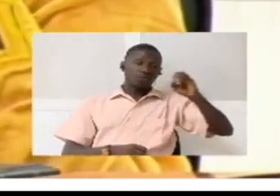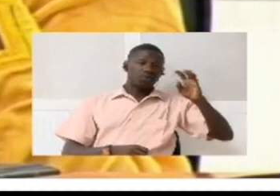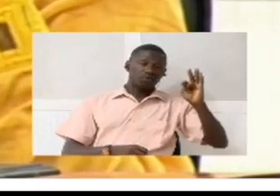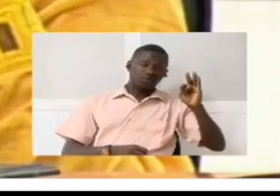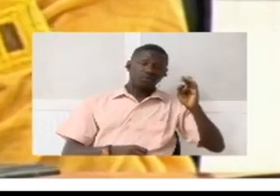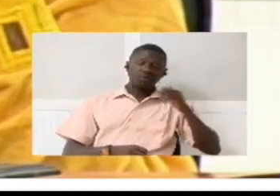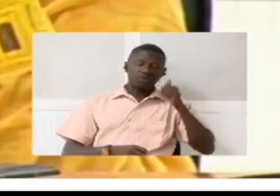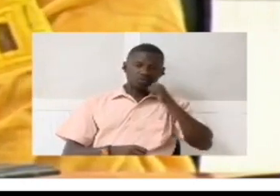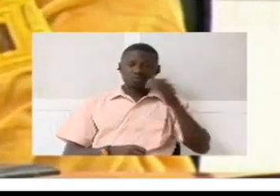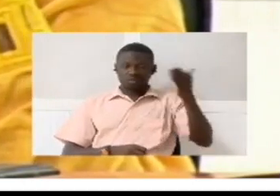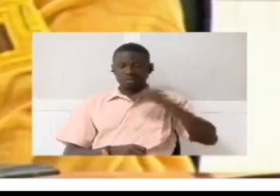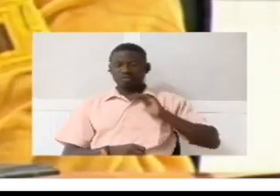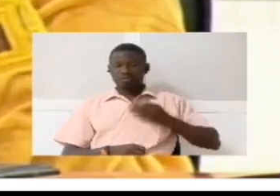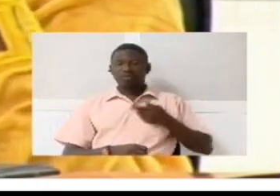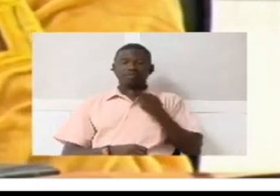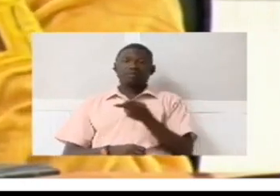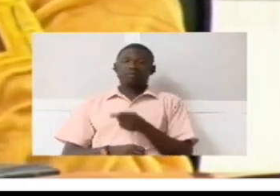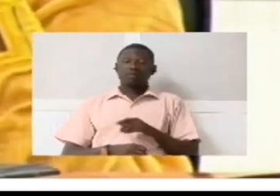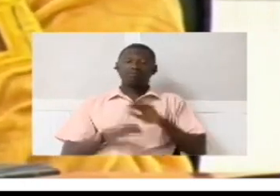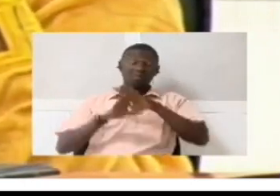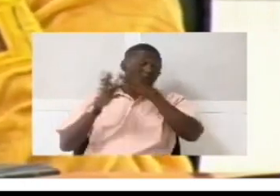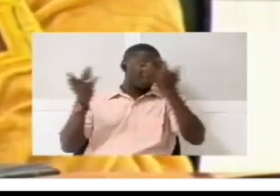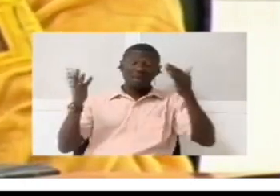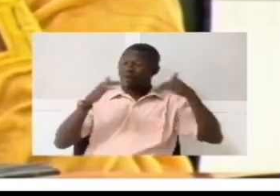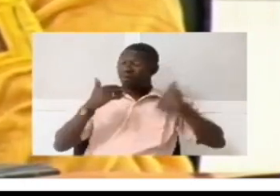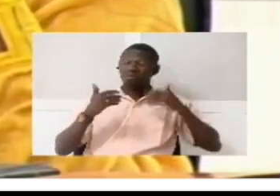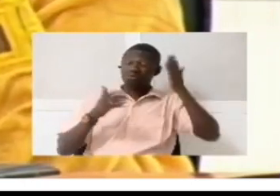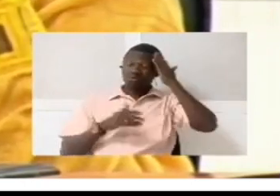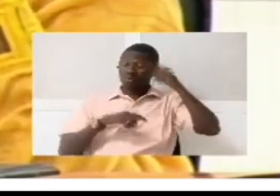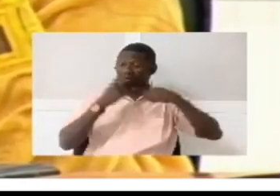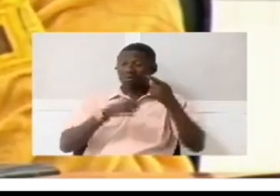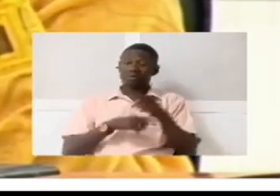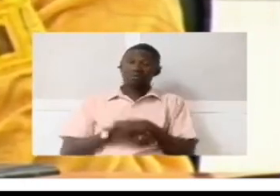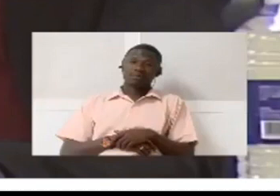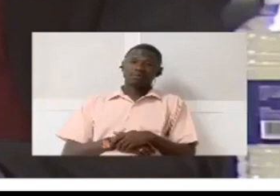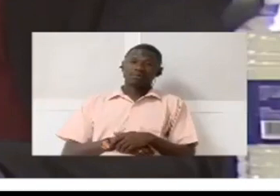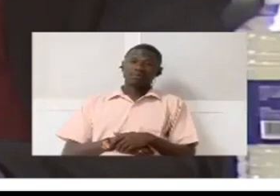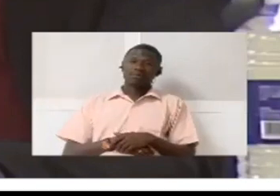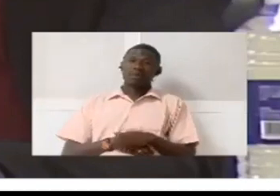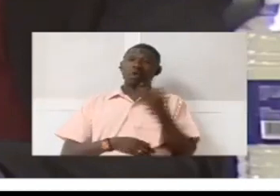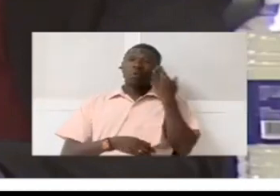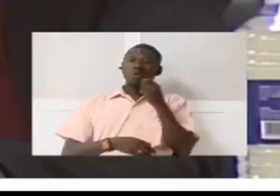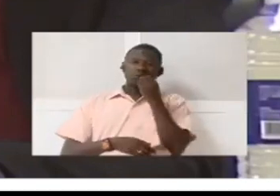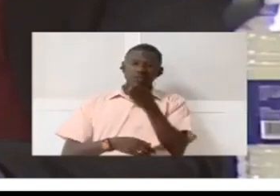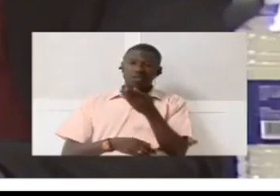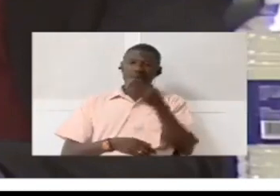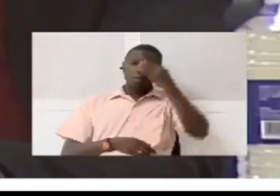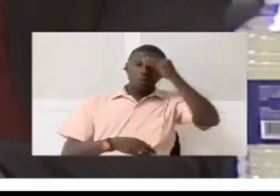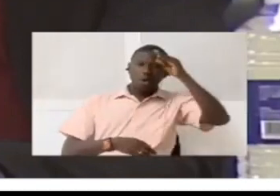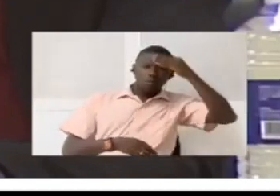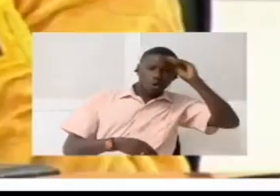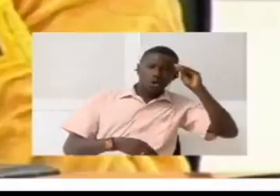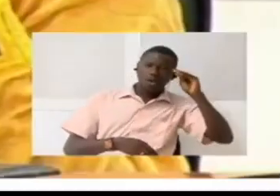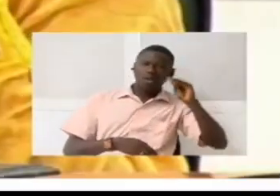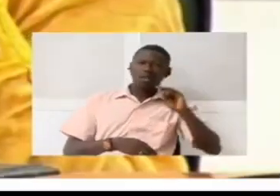at that one, many officers in the prison system knew about it. When you say boy, what exactly do you mean?